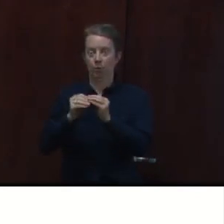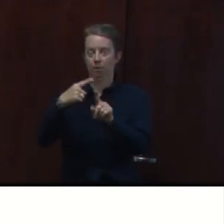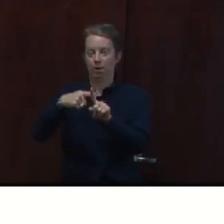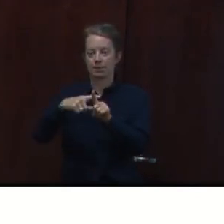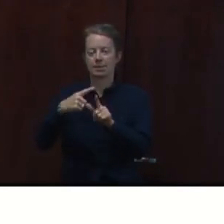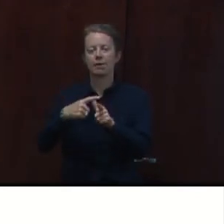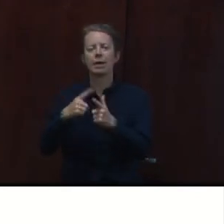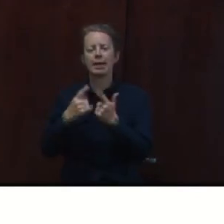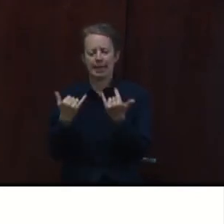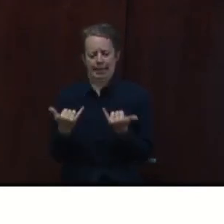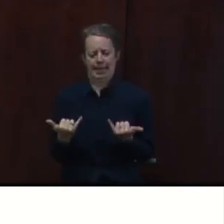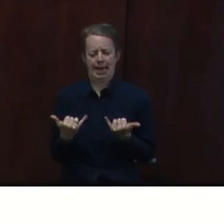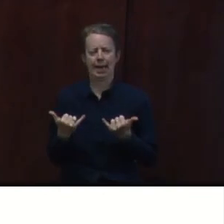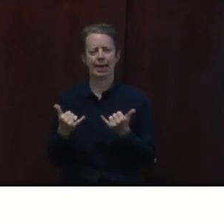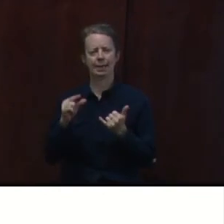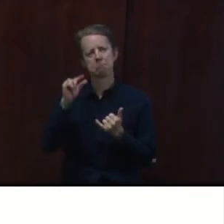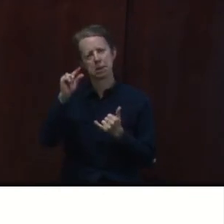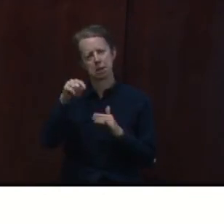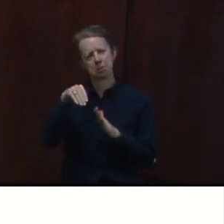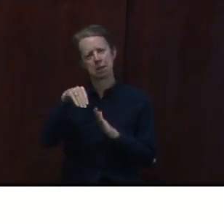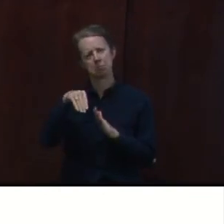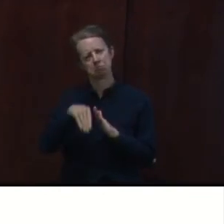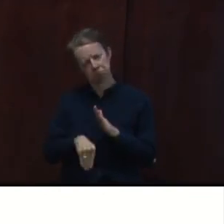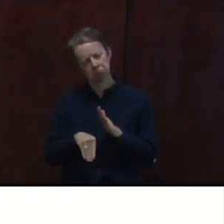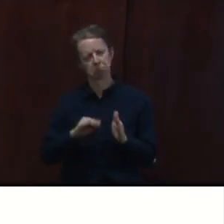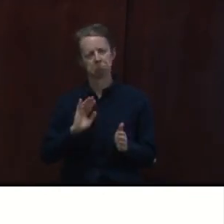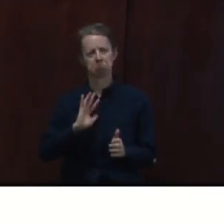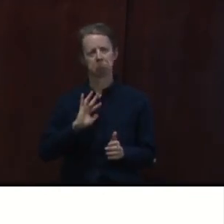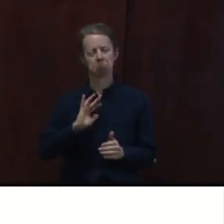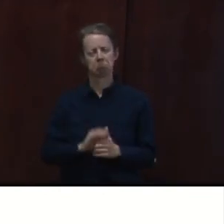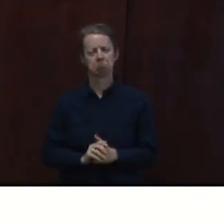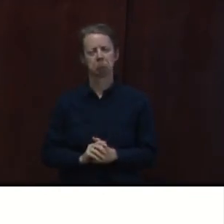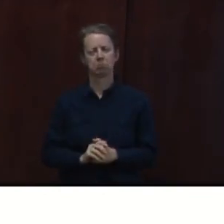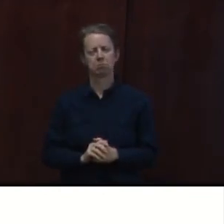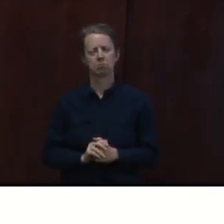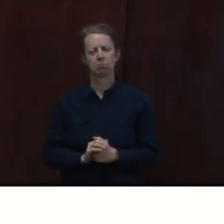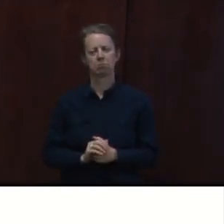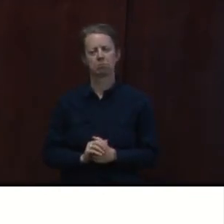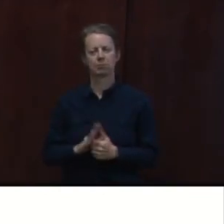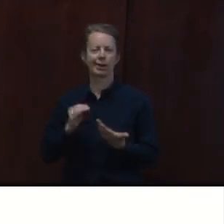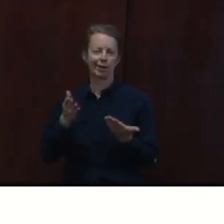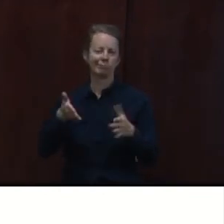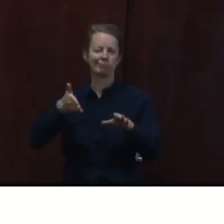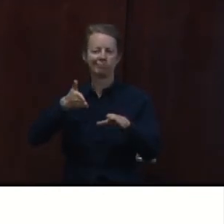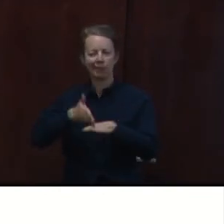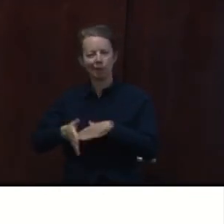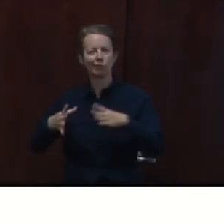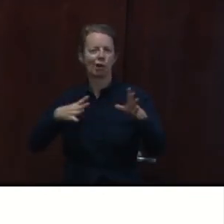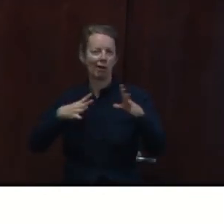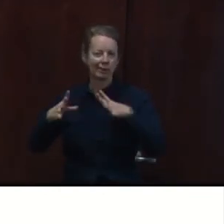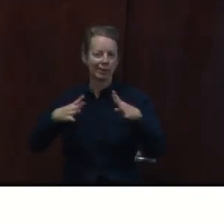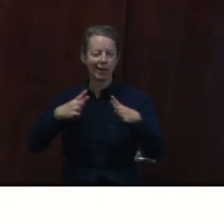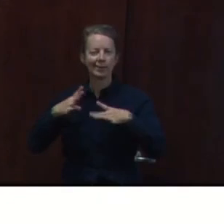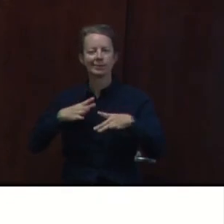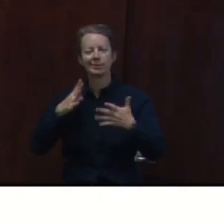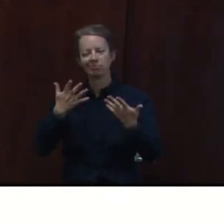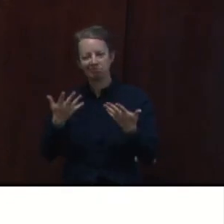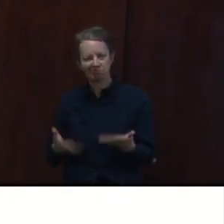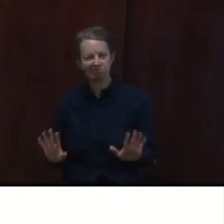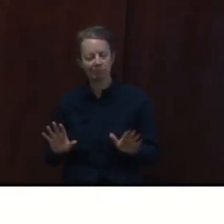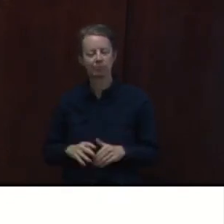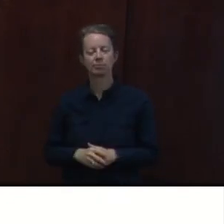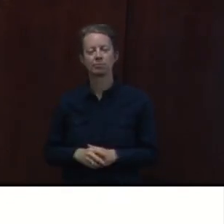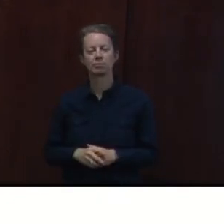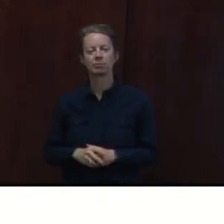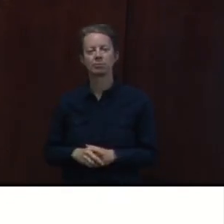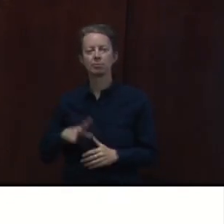to see that come down as we've entered the post-holidays. And as I